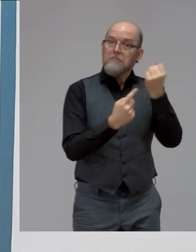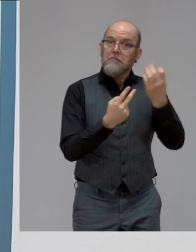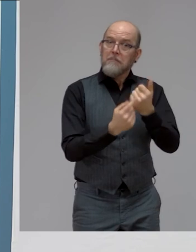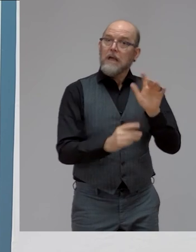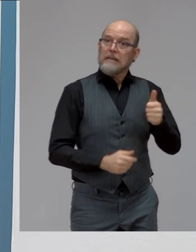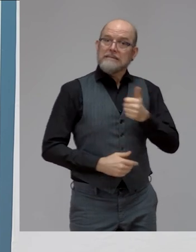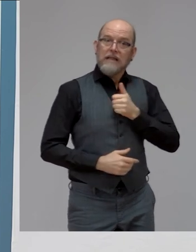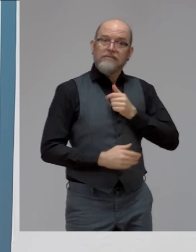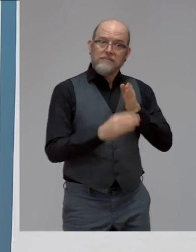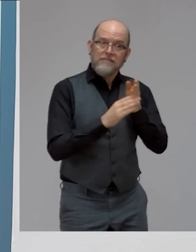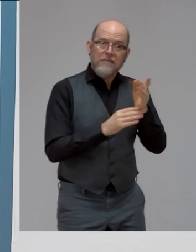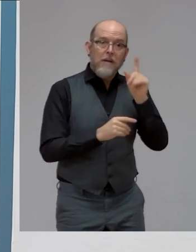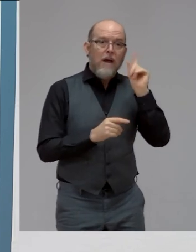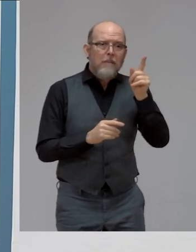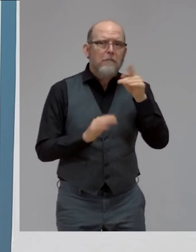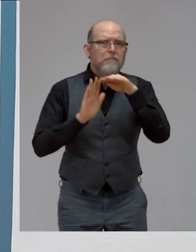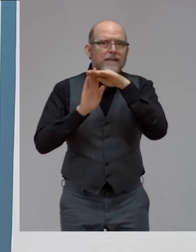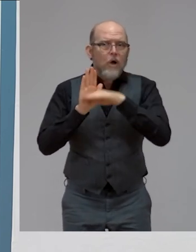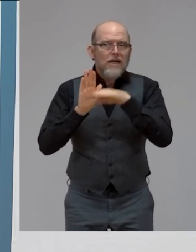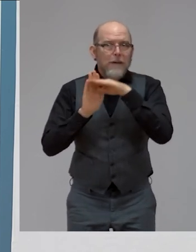programs were developed